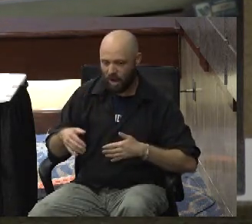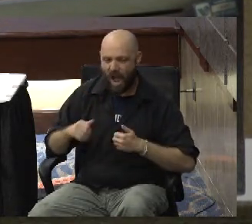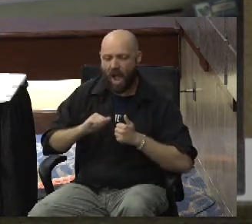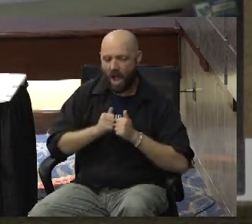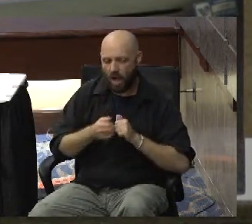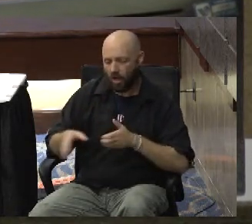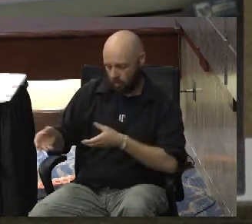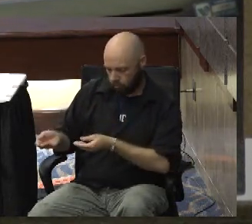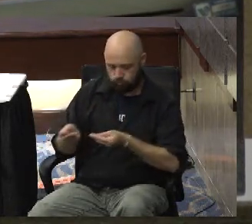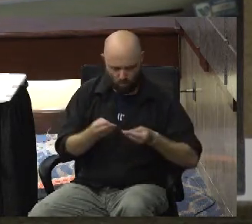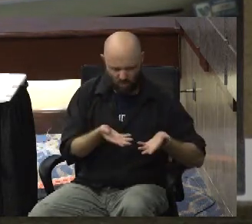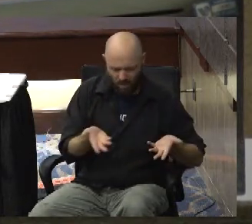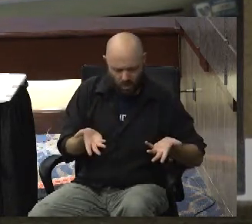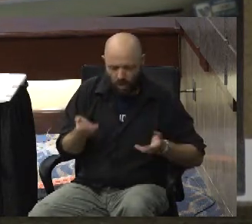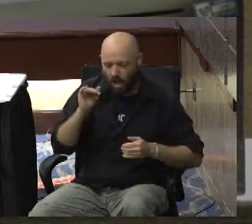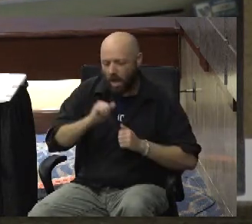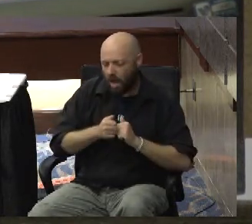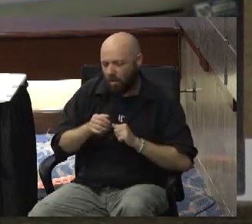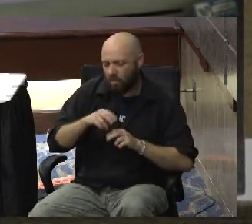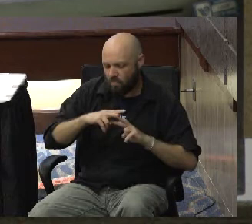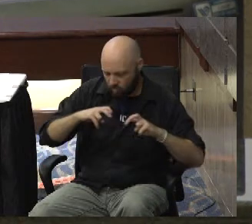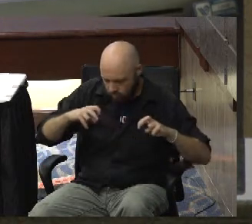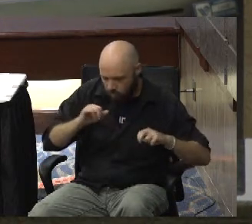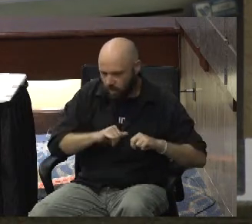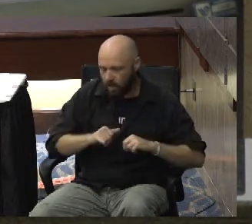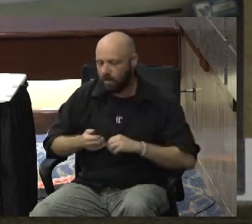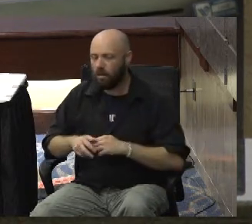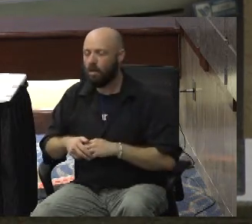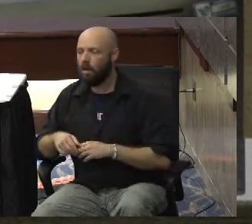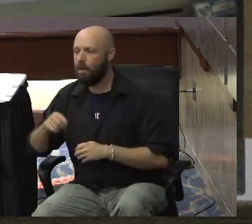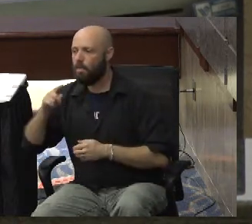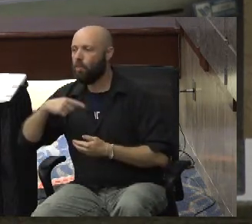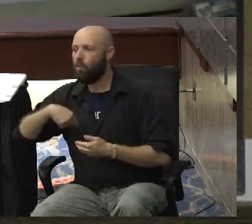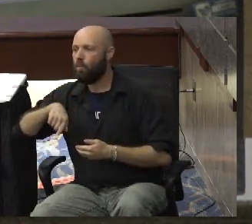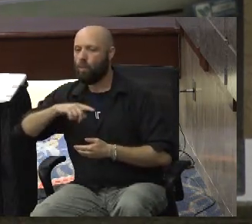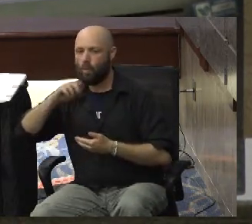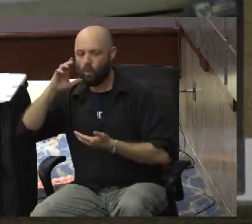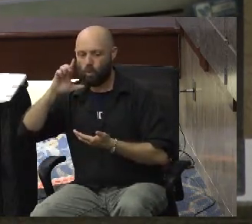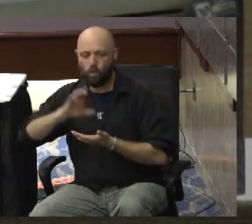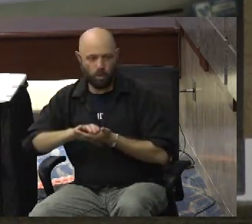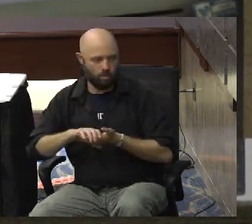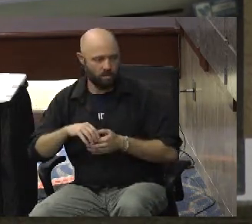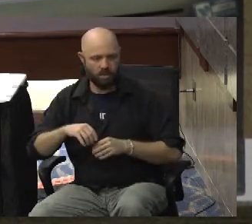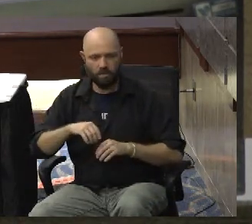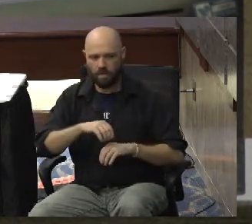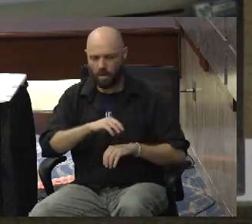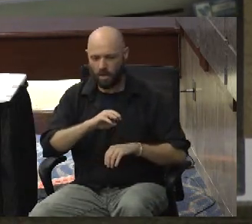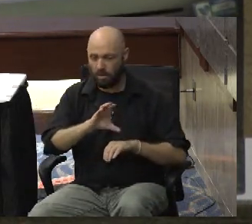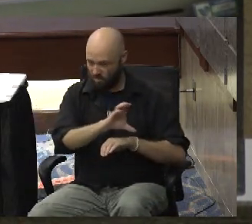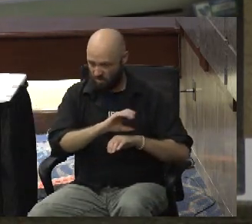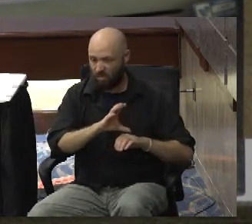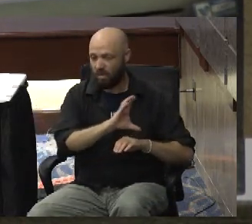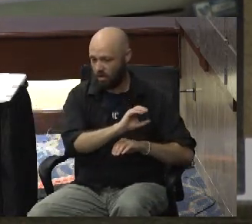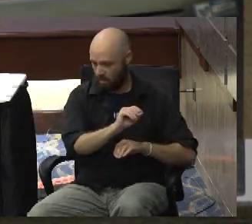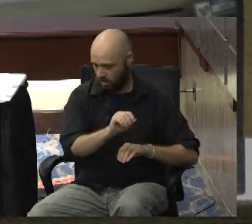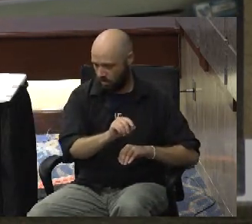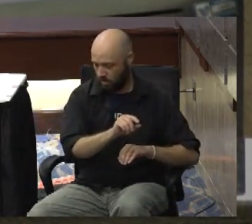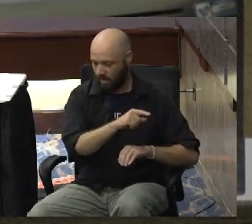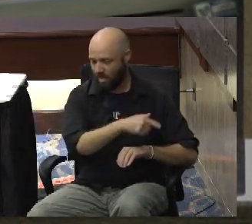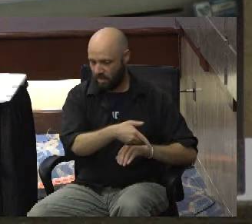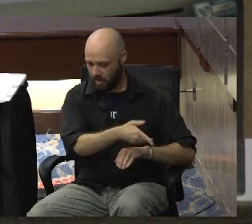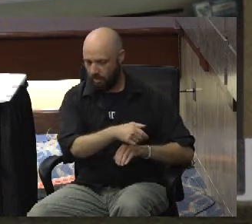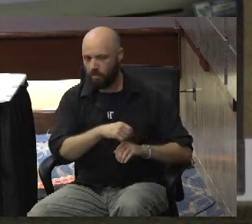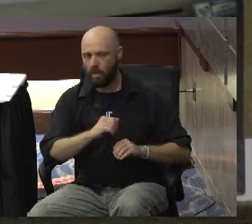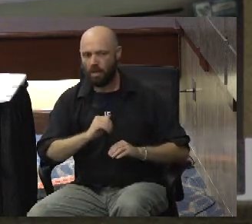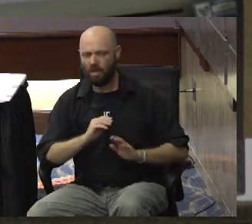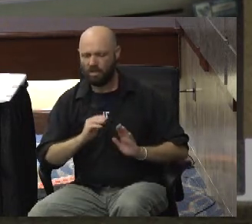I also believe that Mars is a good corporate citizen. But when I look at this issue, what it really